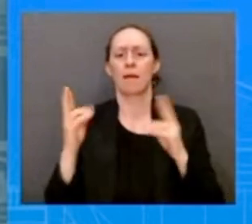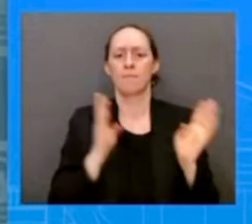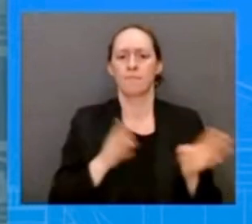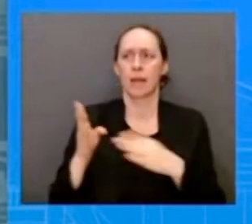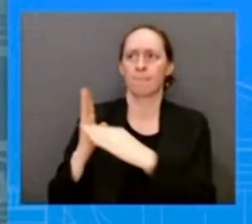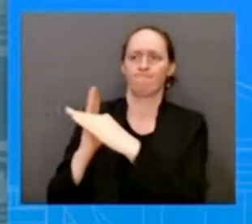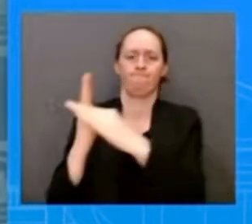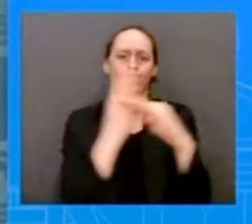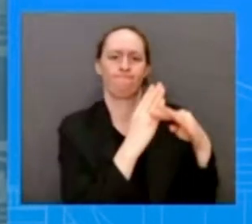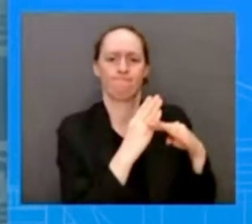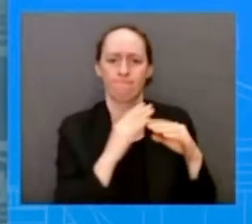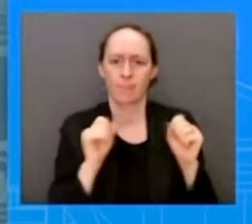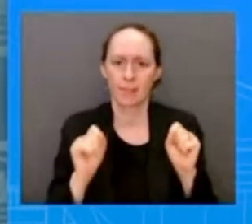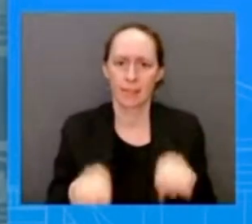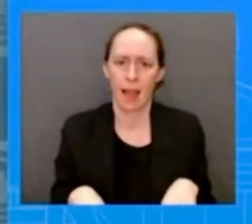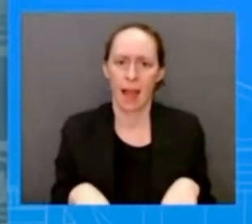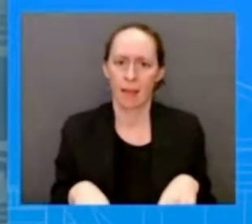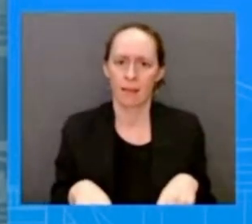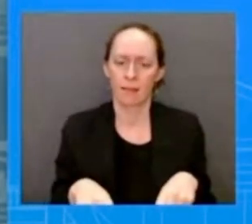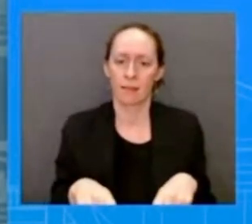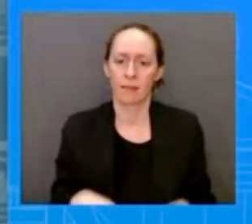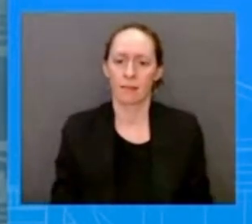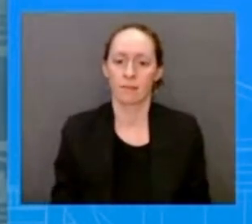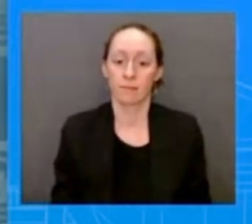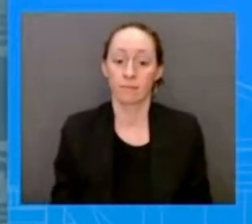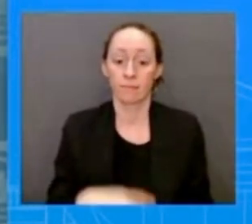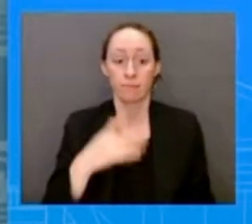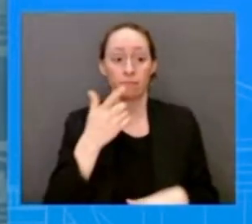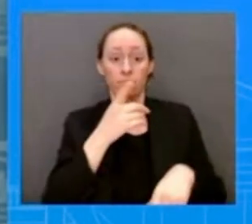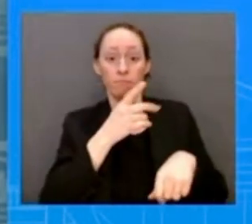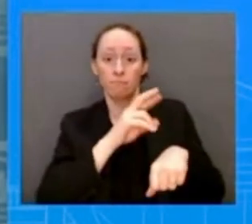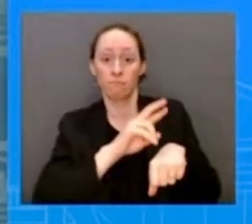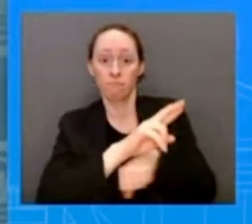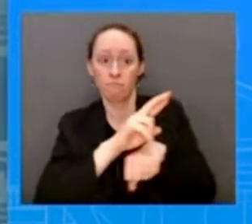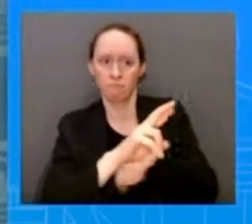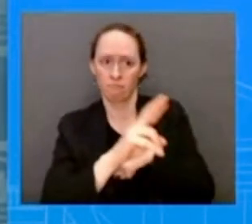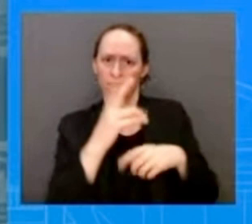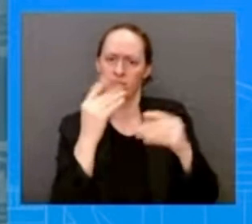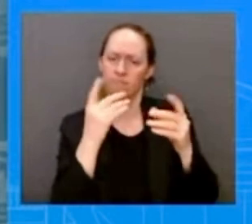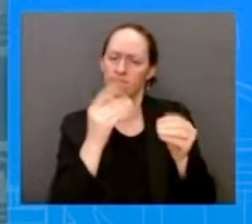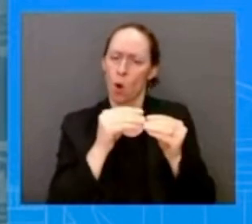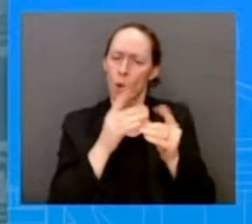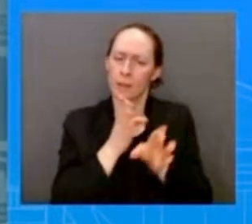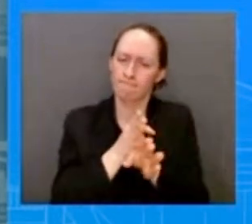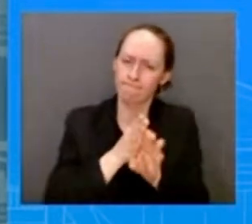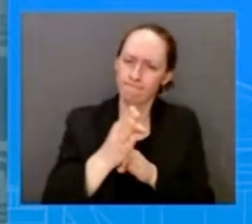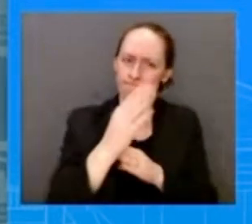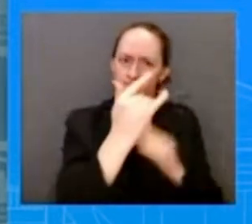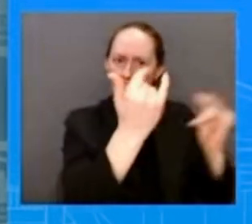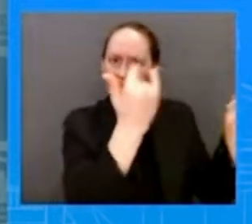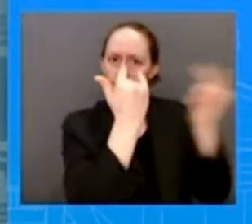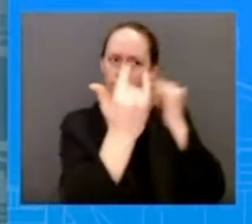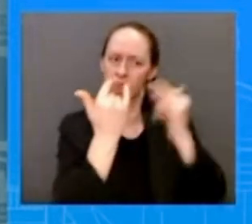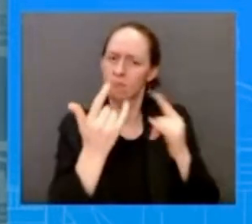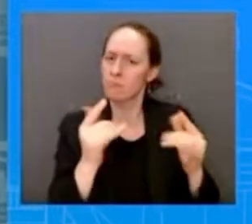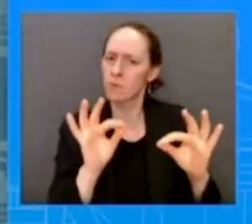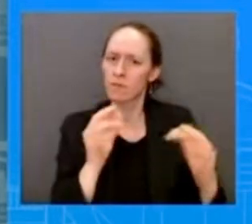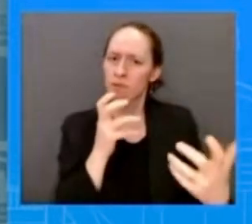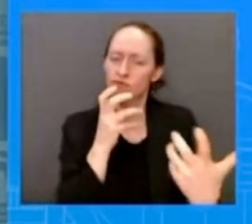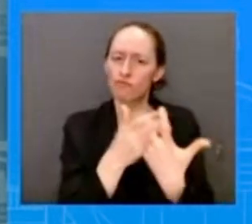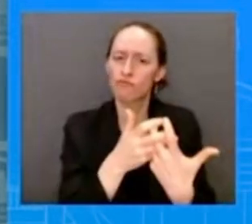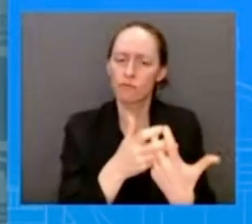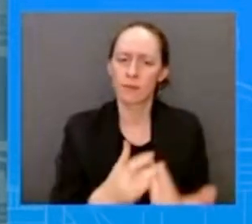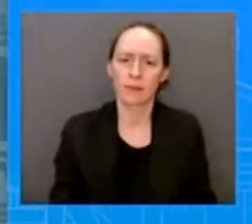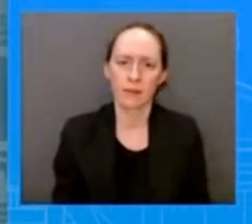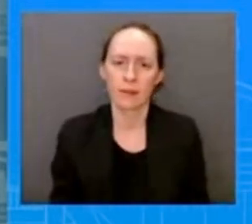for the impact of it on what we're providing to Ukraine, there won't be. Completely two different systems, the way this is. I mean,